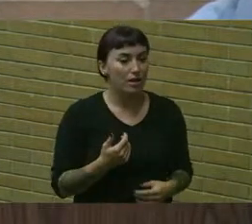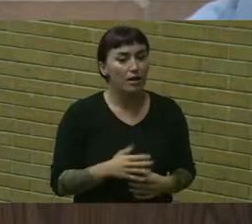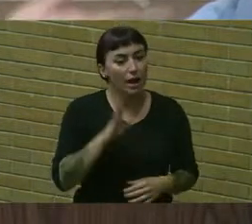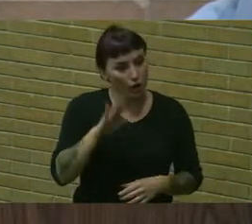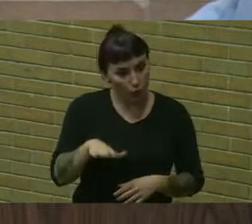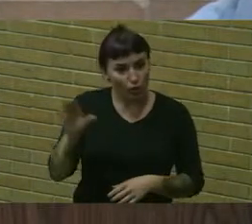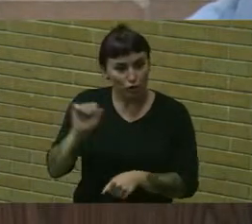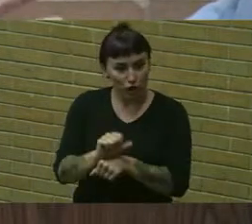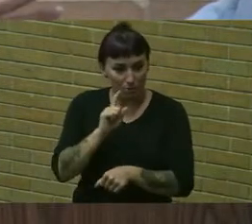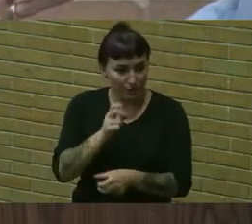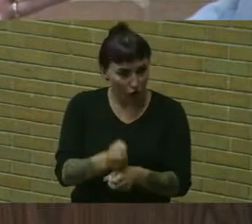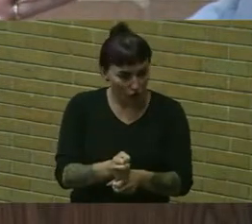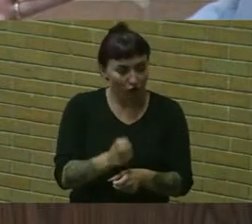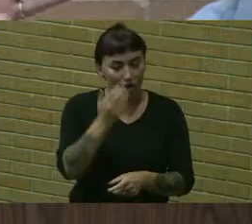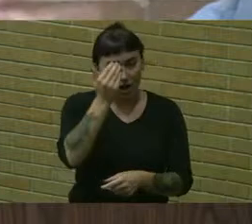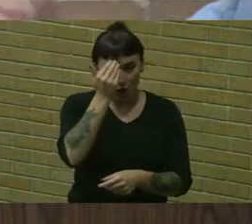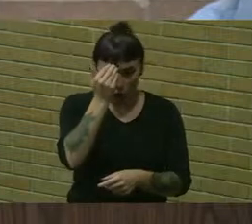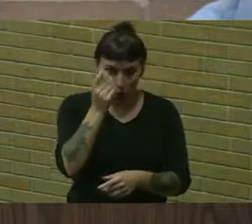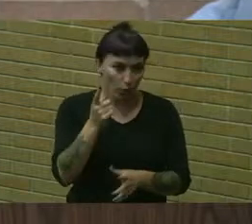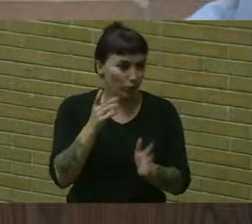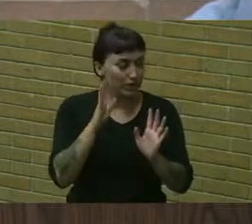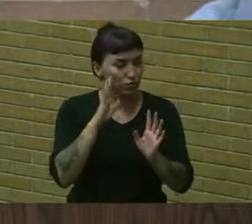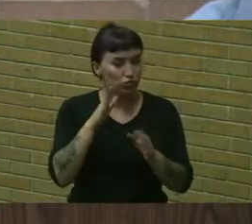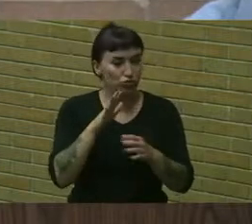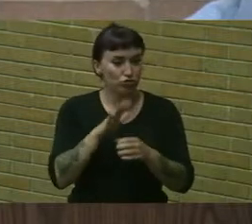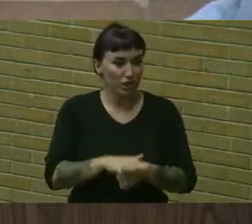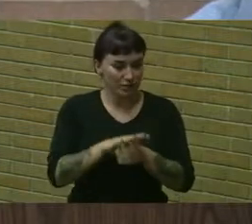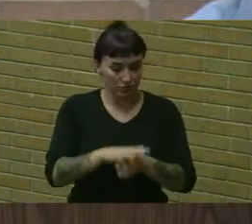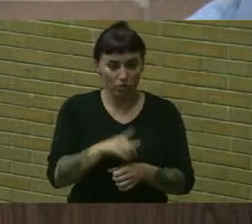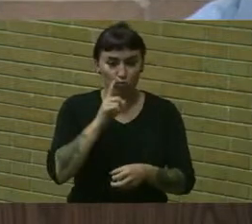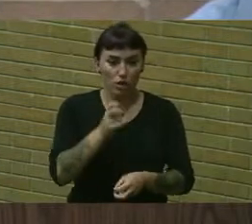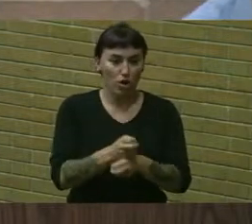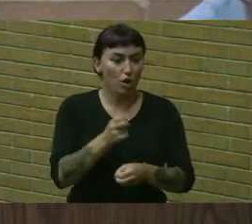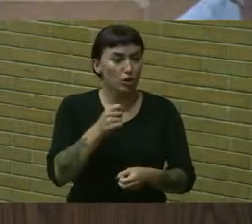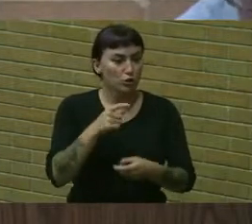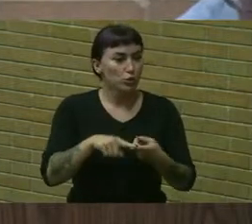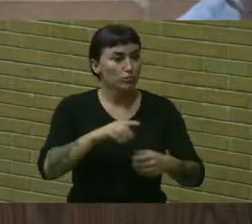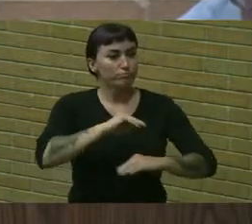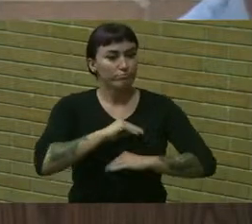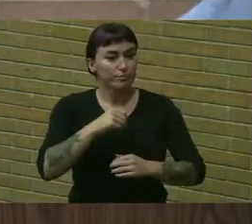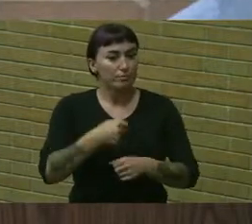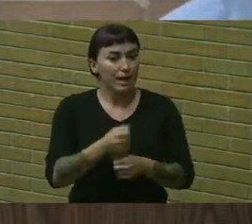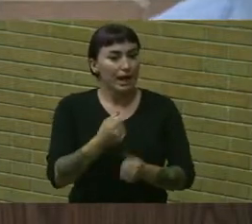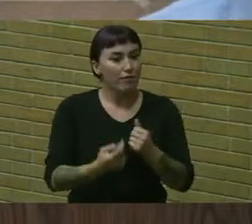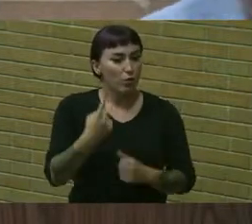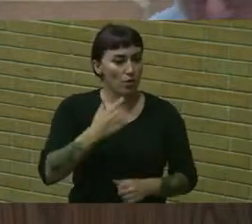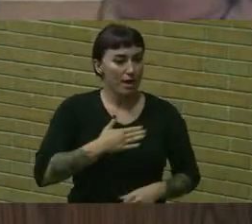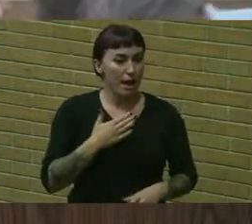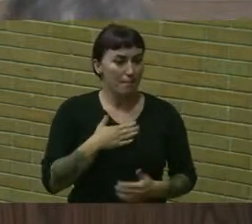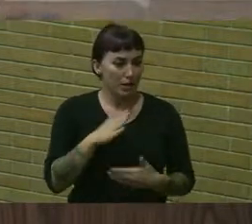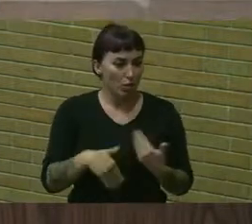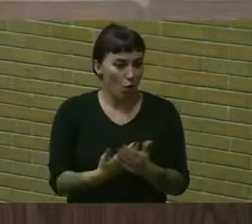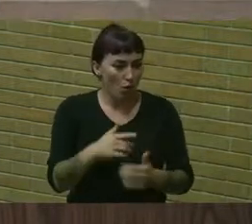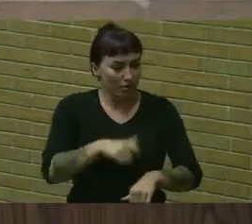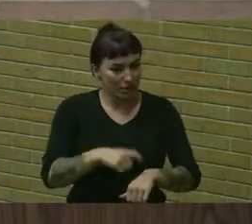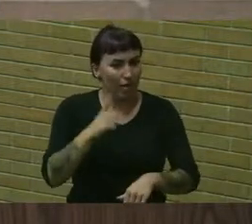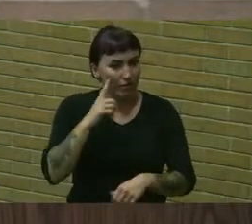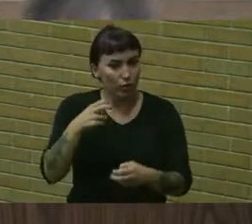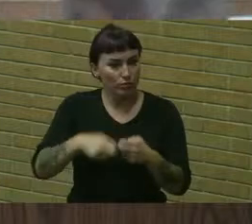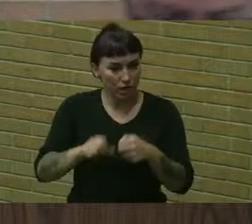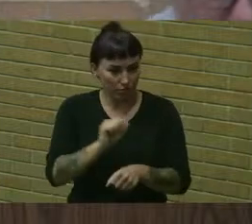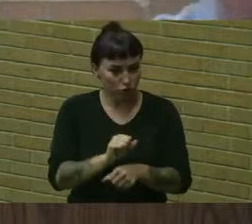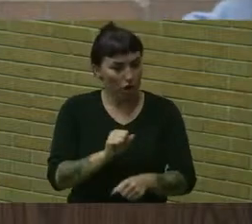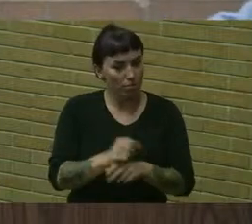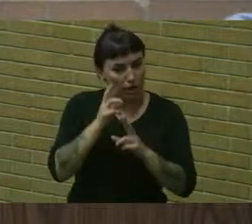is hard, and I know it's stressful, and I know it's really hard to make everybody happy all the time. I think that you have difficult jobs, and I